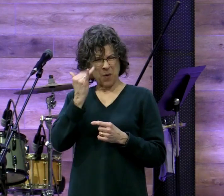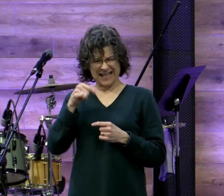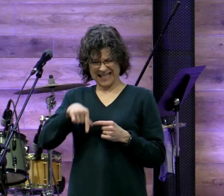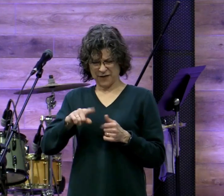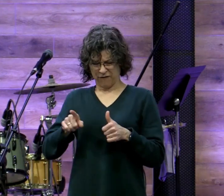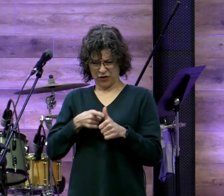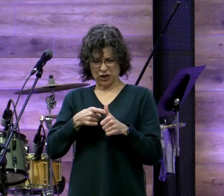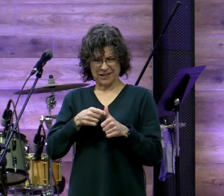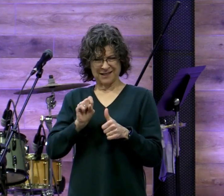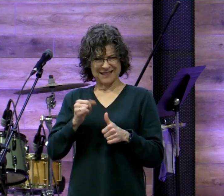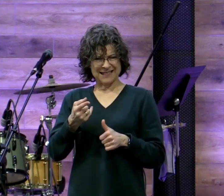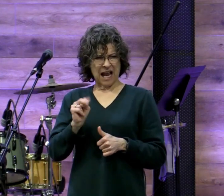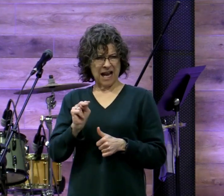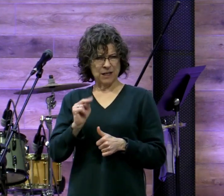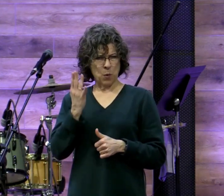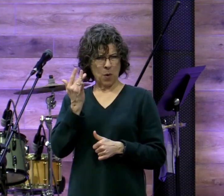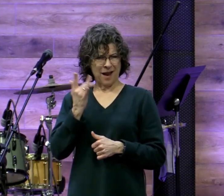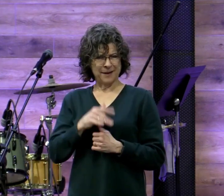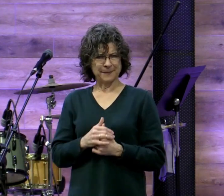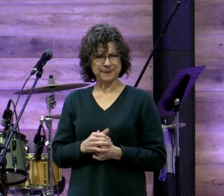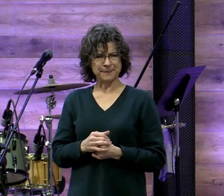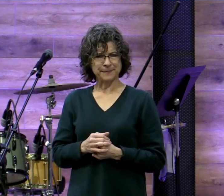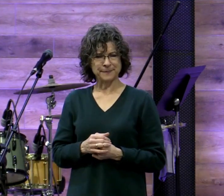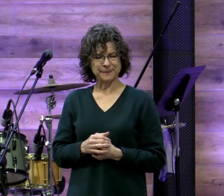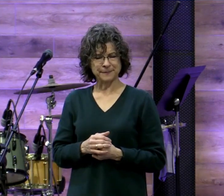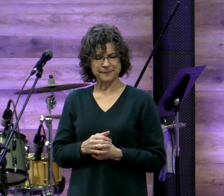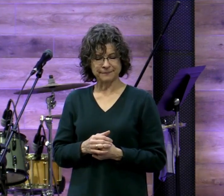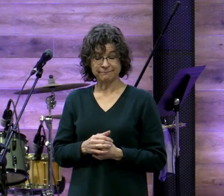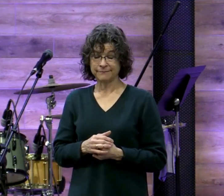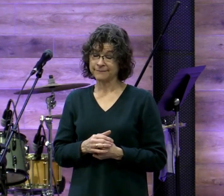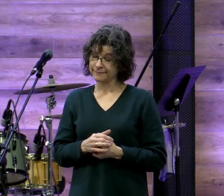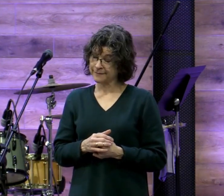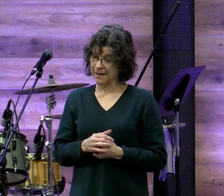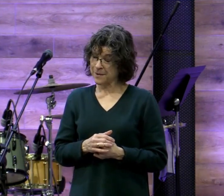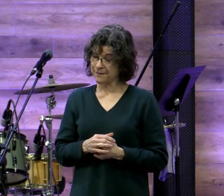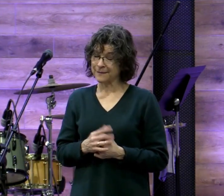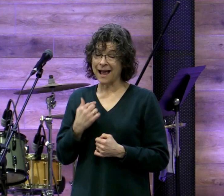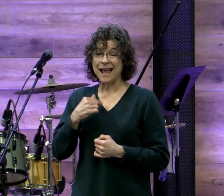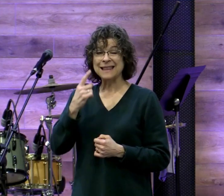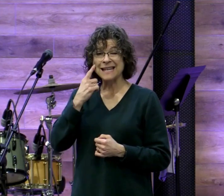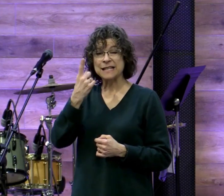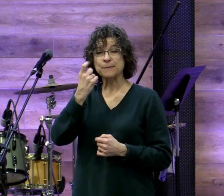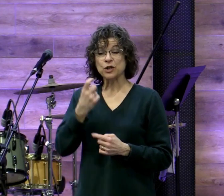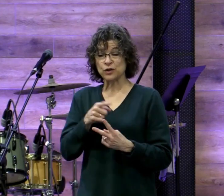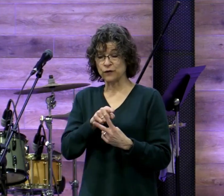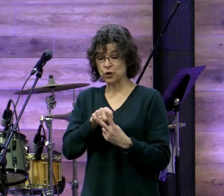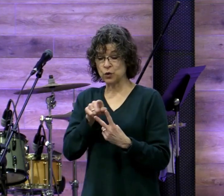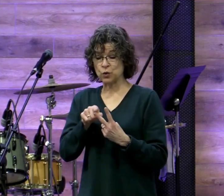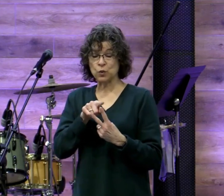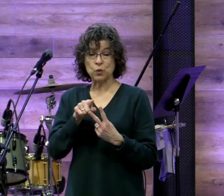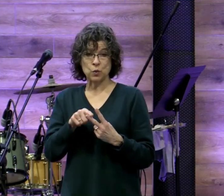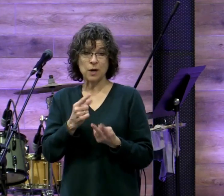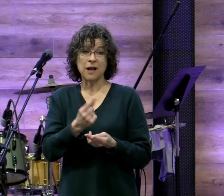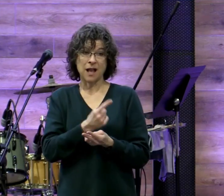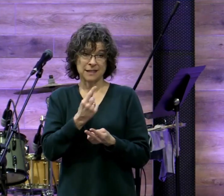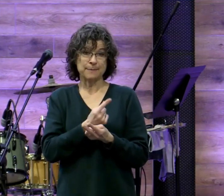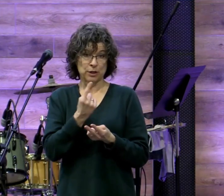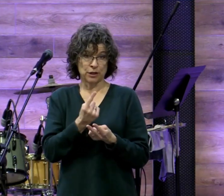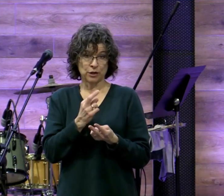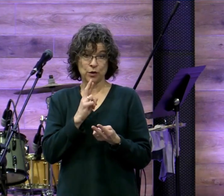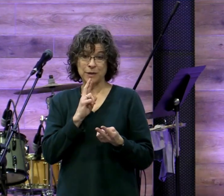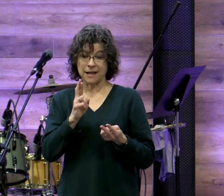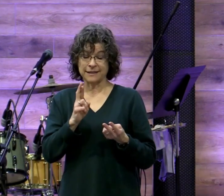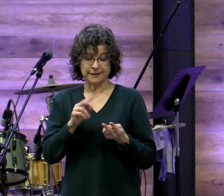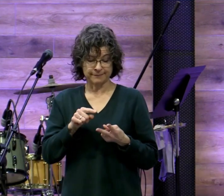sign about who he is? Because of two incredible gospel realities. The first, Jesus is the